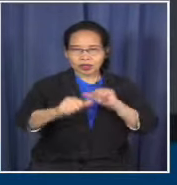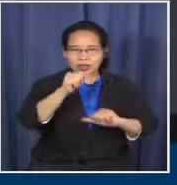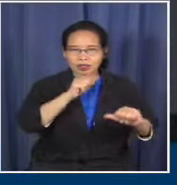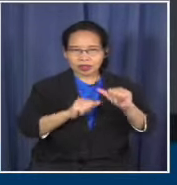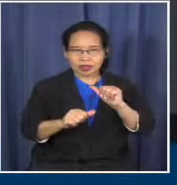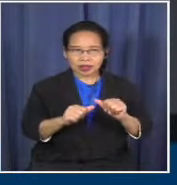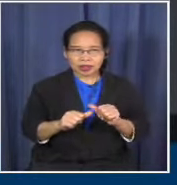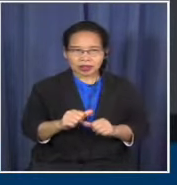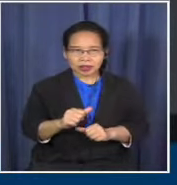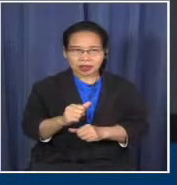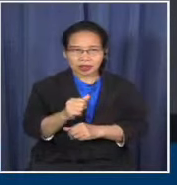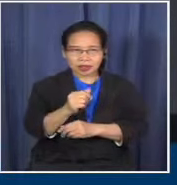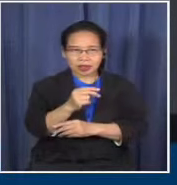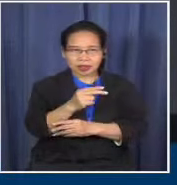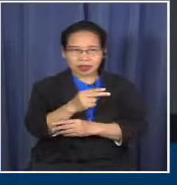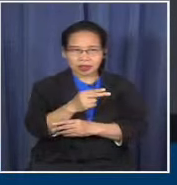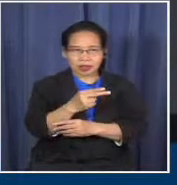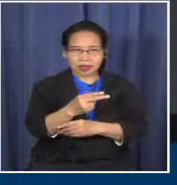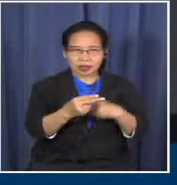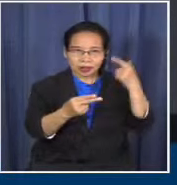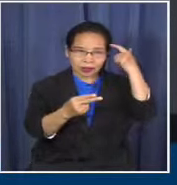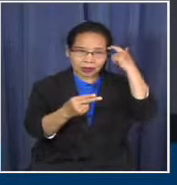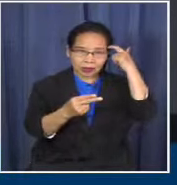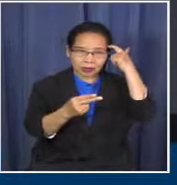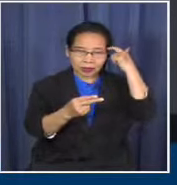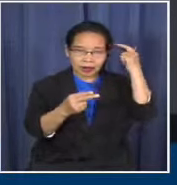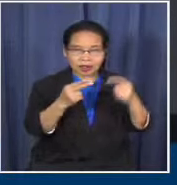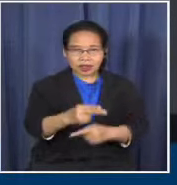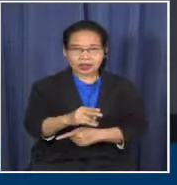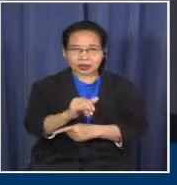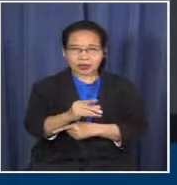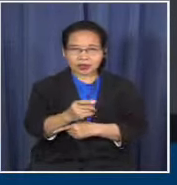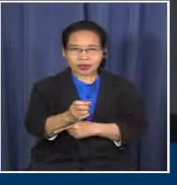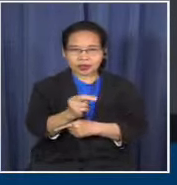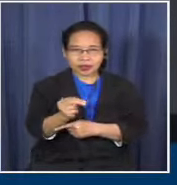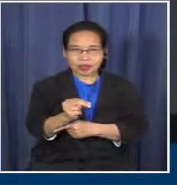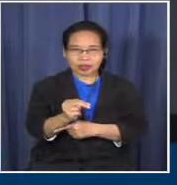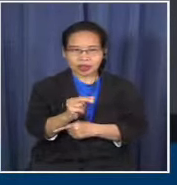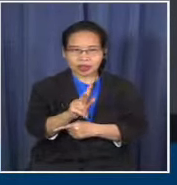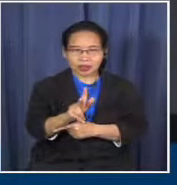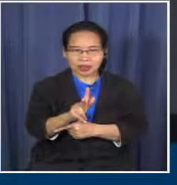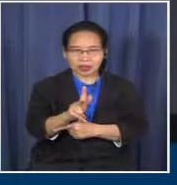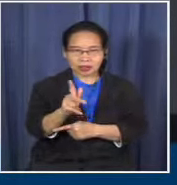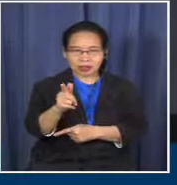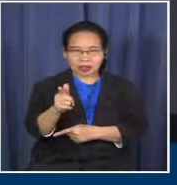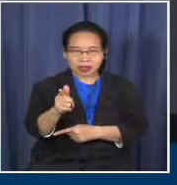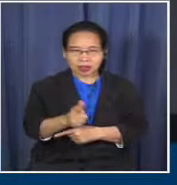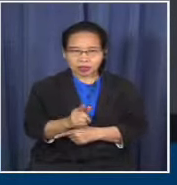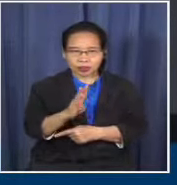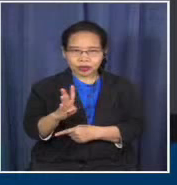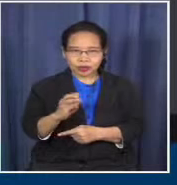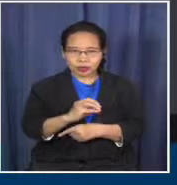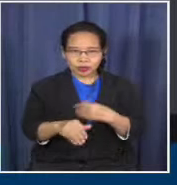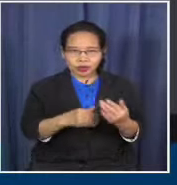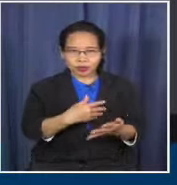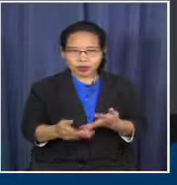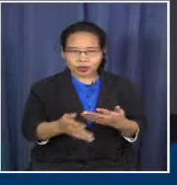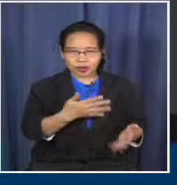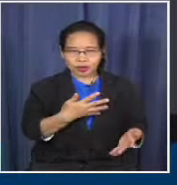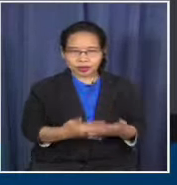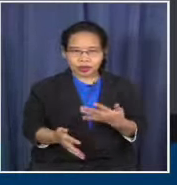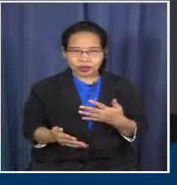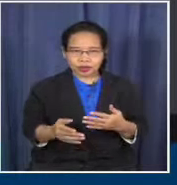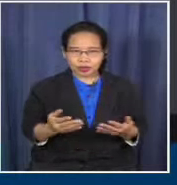according to science, is hydrogen, which makes up about 3/4 of all matter.